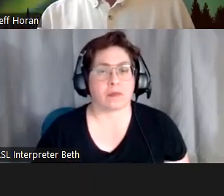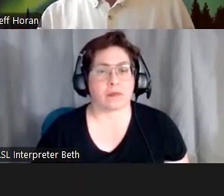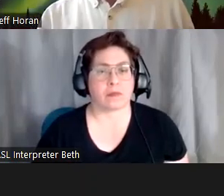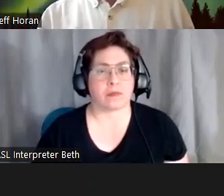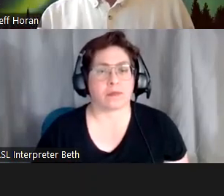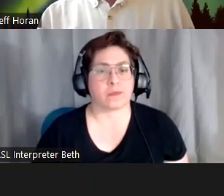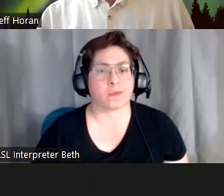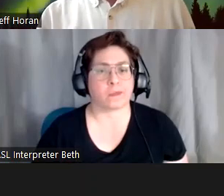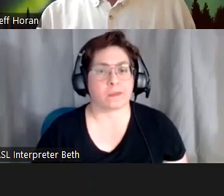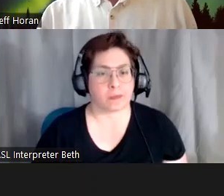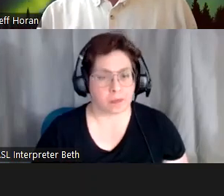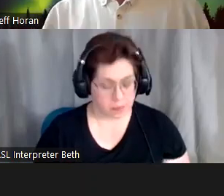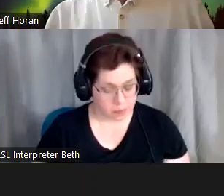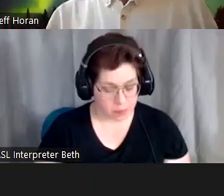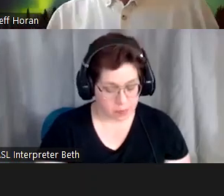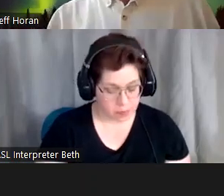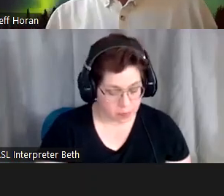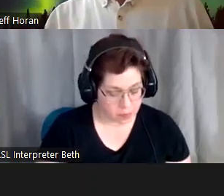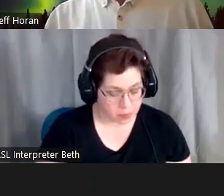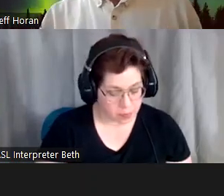supplement. The boreal